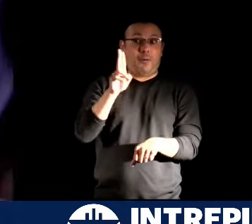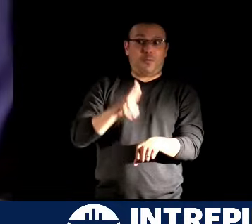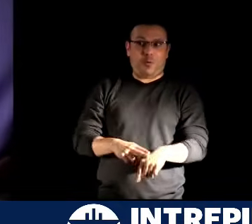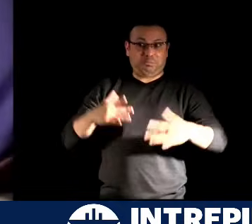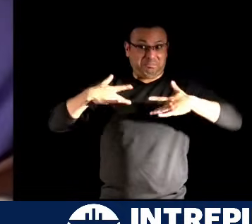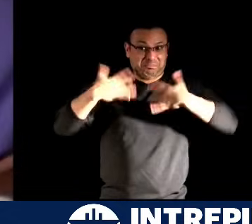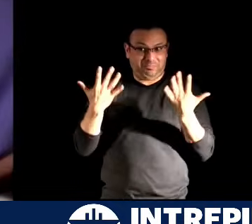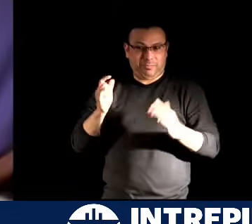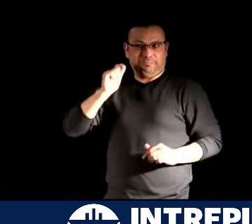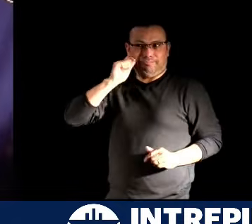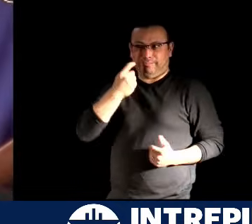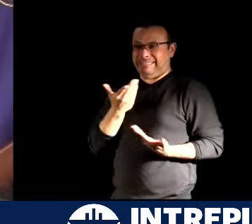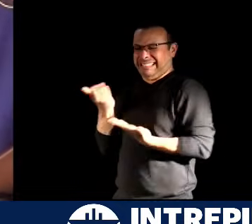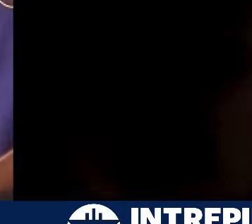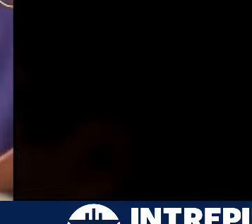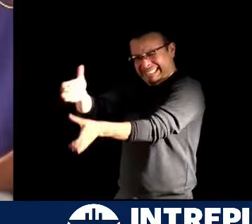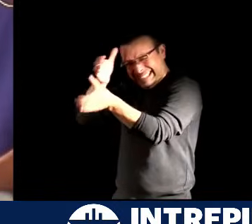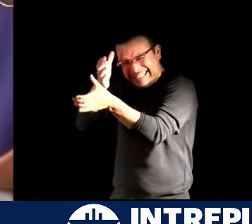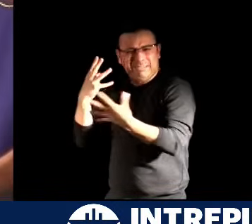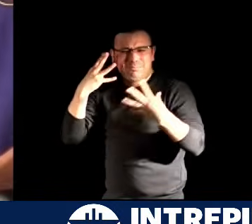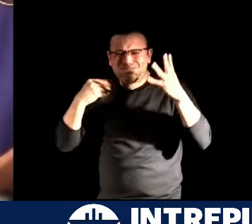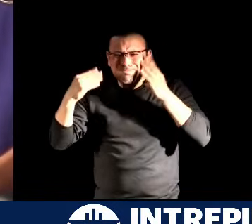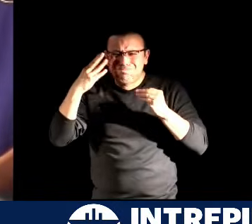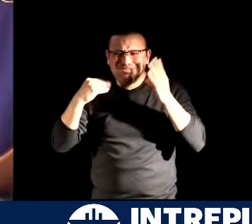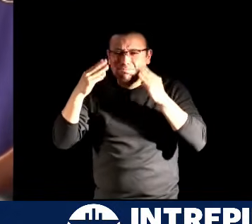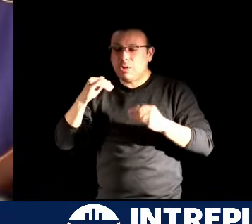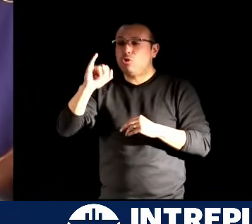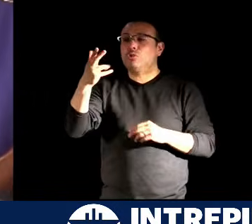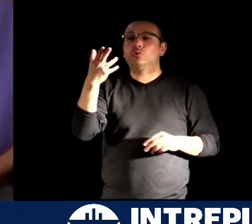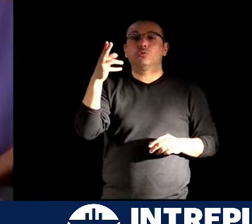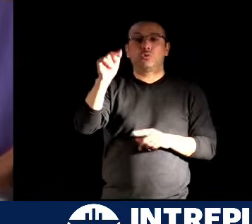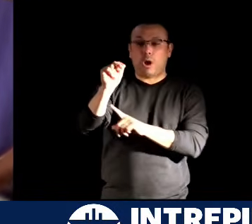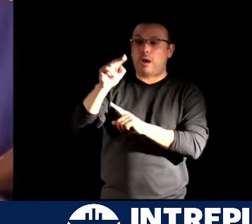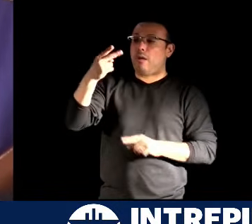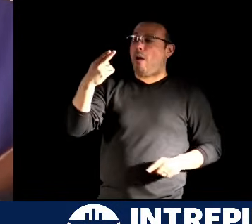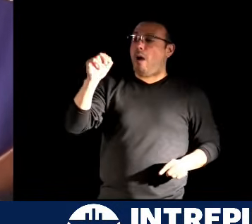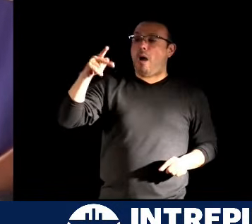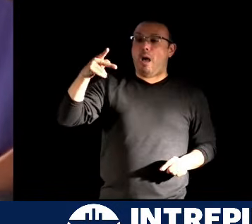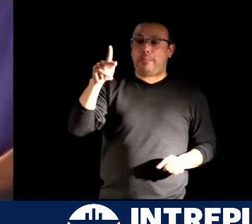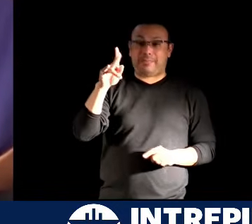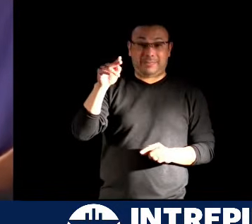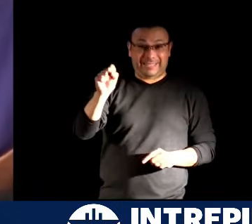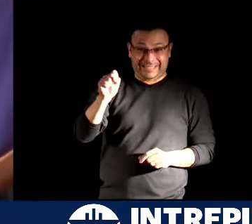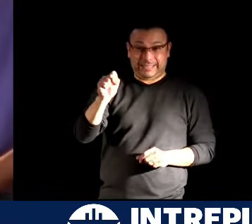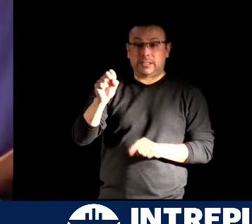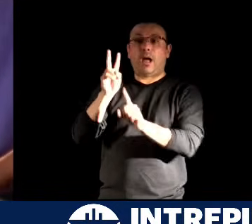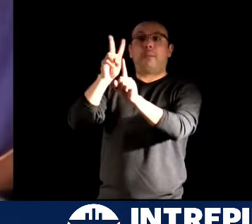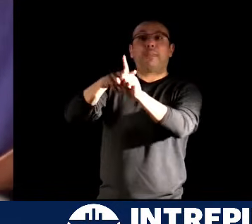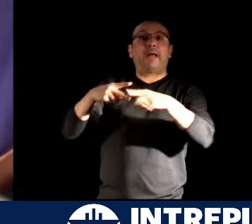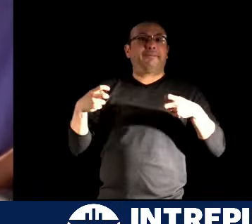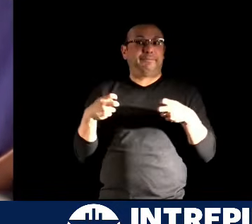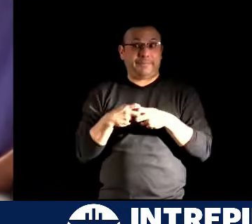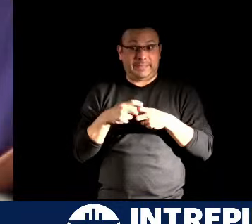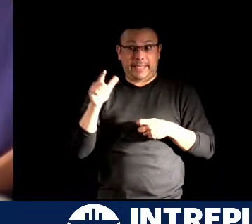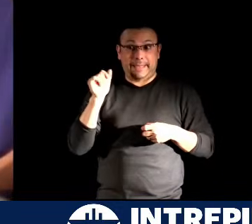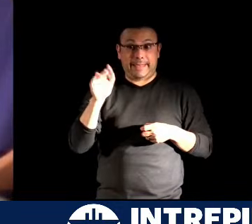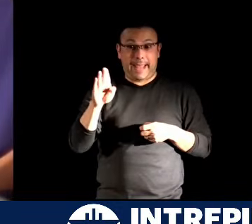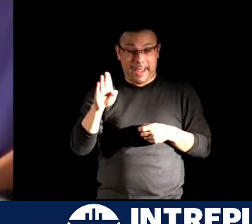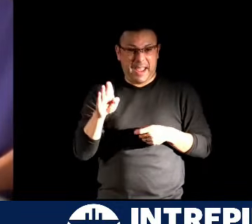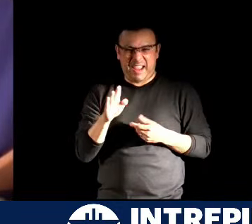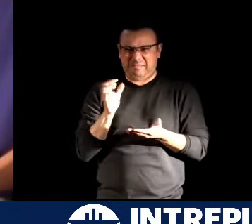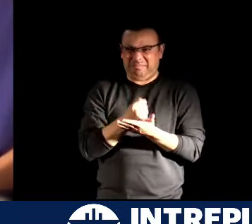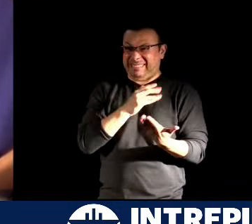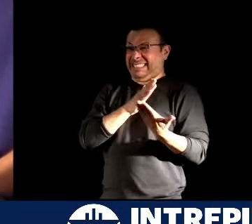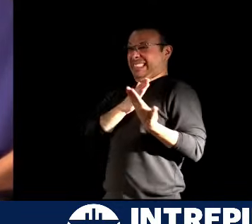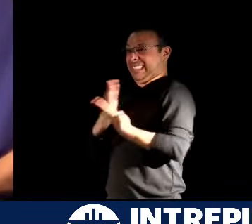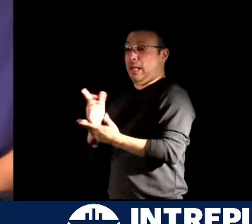to welcome some experts from the Johns Hopkins University Applied Physics Lab. So everyone, without further ado, first of all, I'd